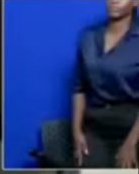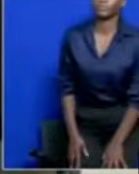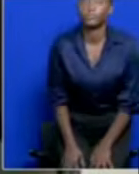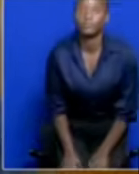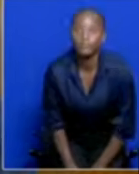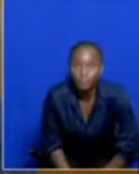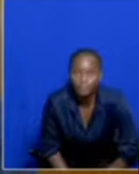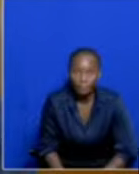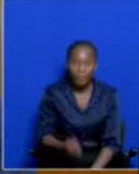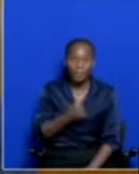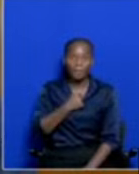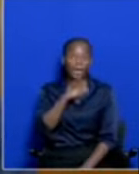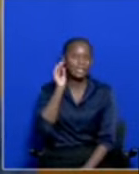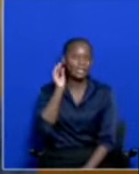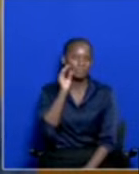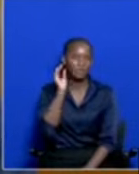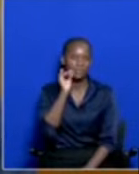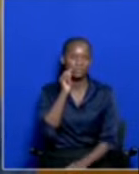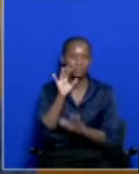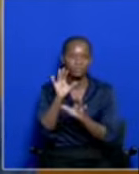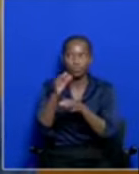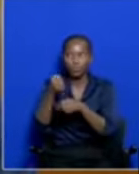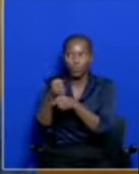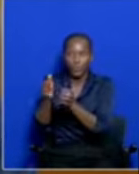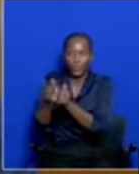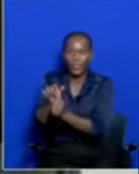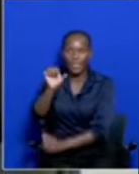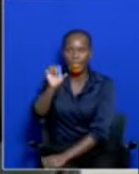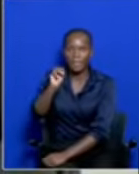EMPD, the cases that we have done.